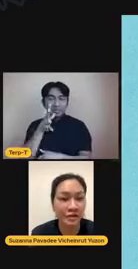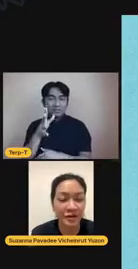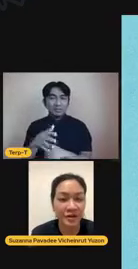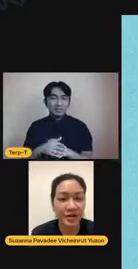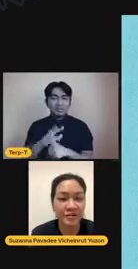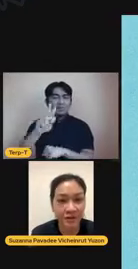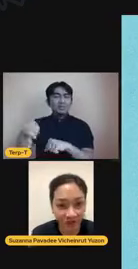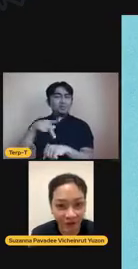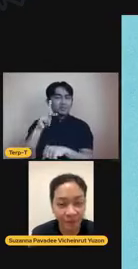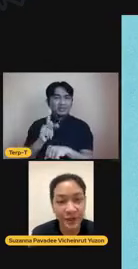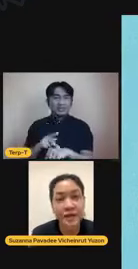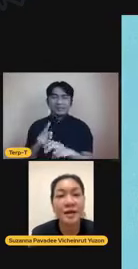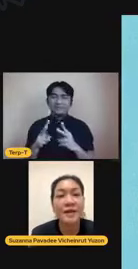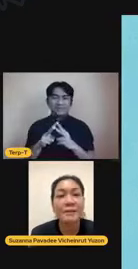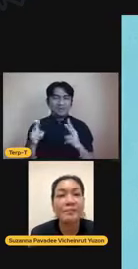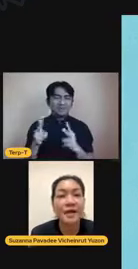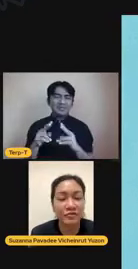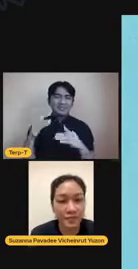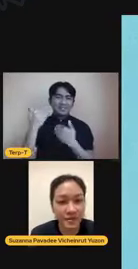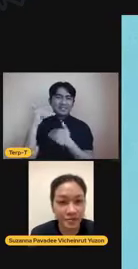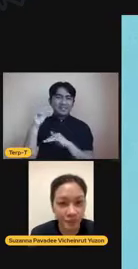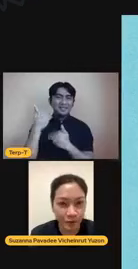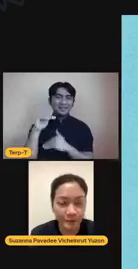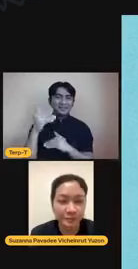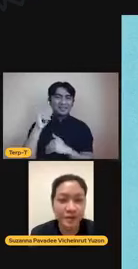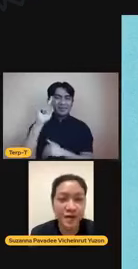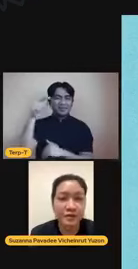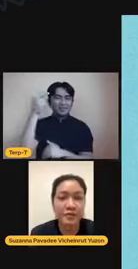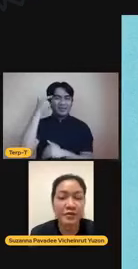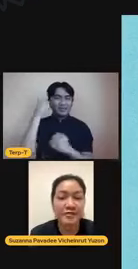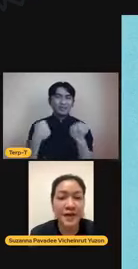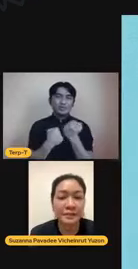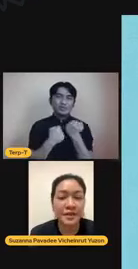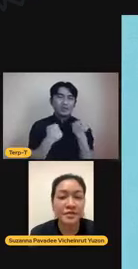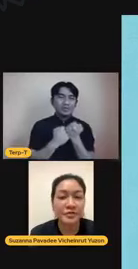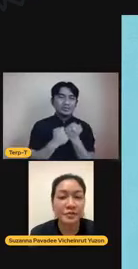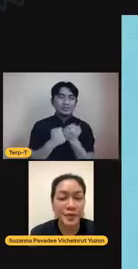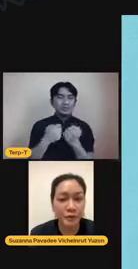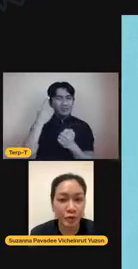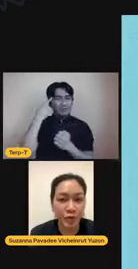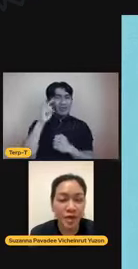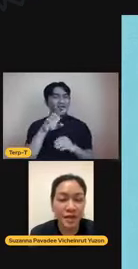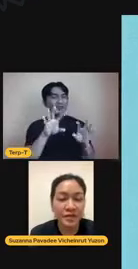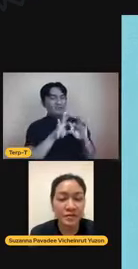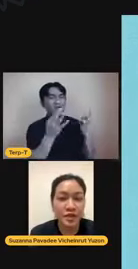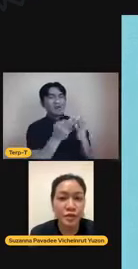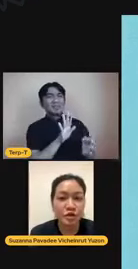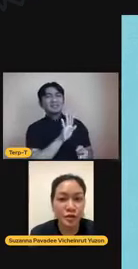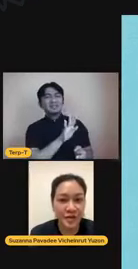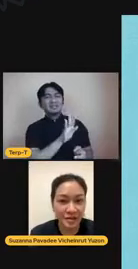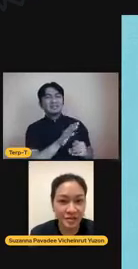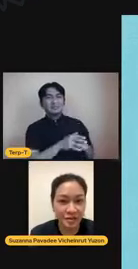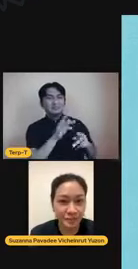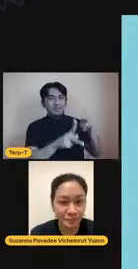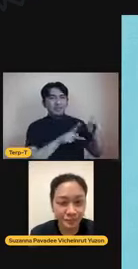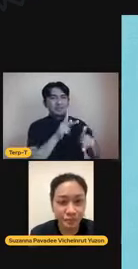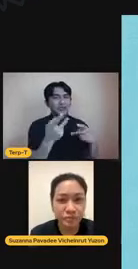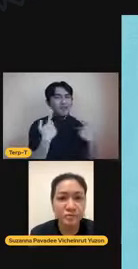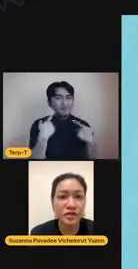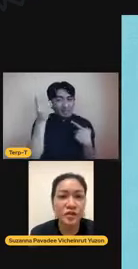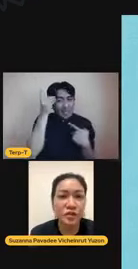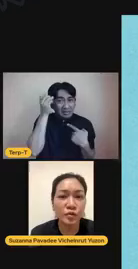have very, very, very limited government support for families or for people, individuals with Down